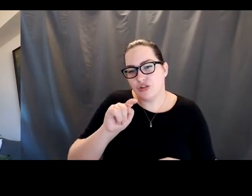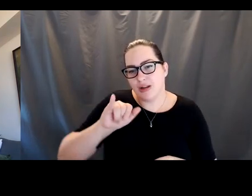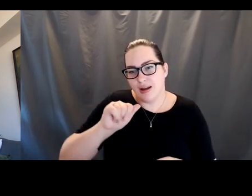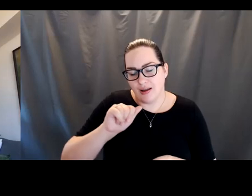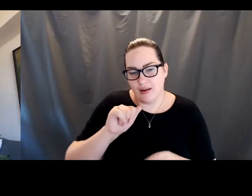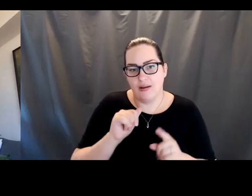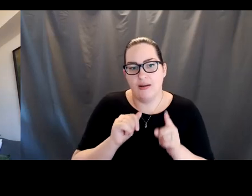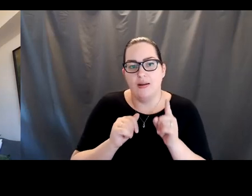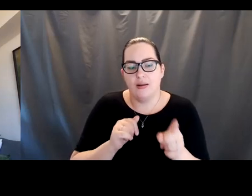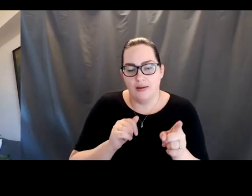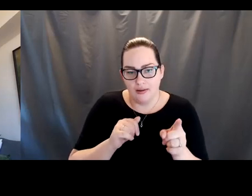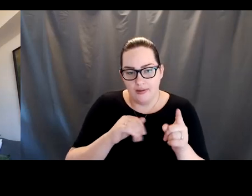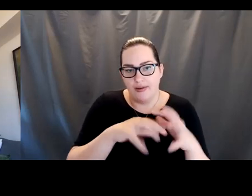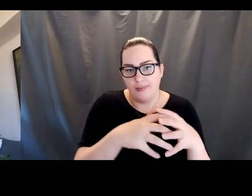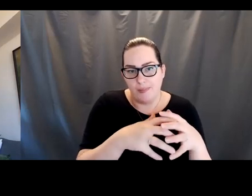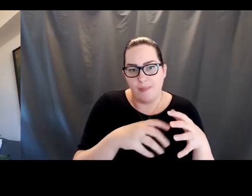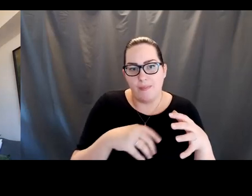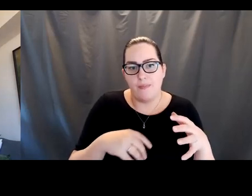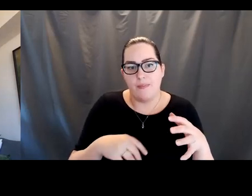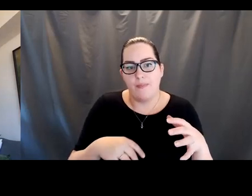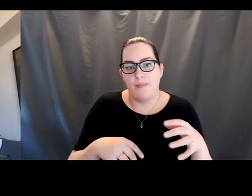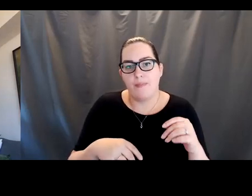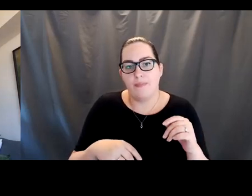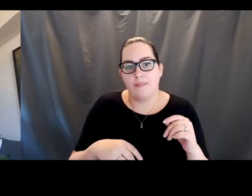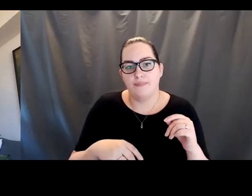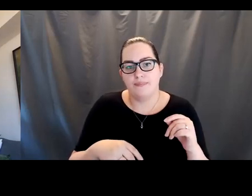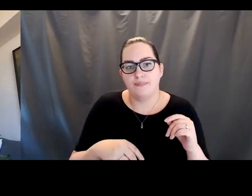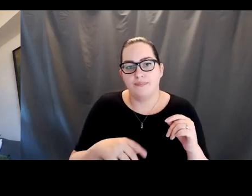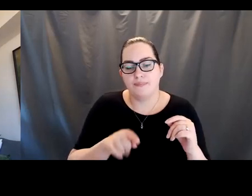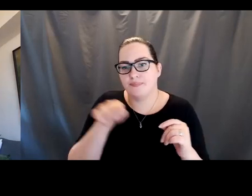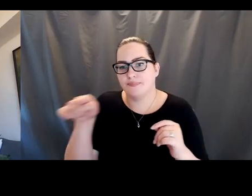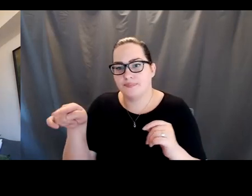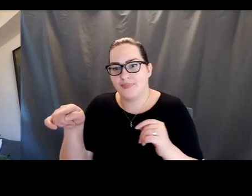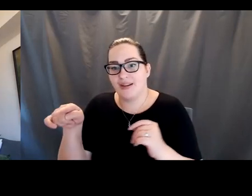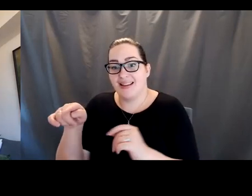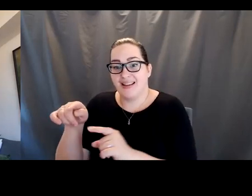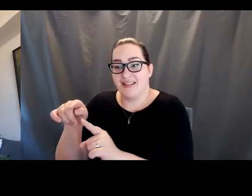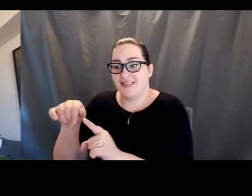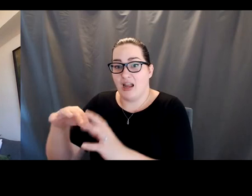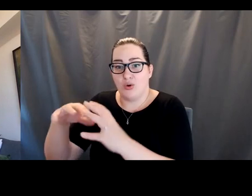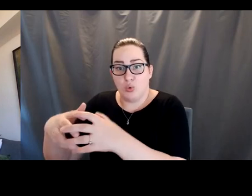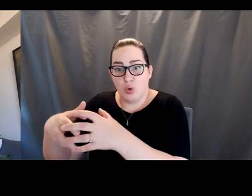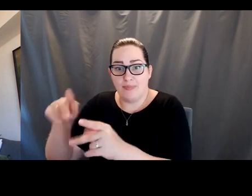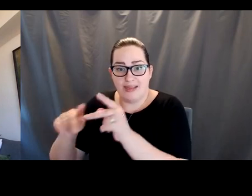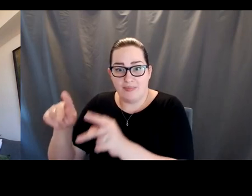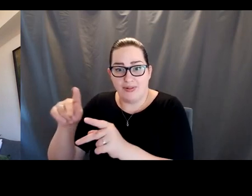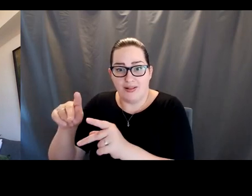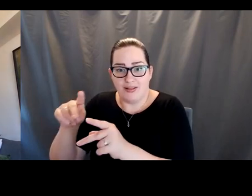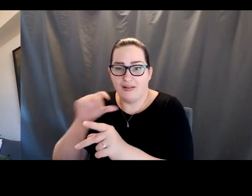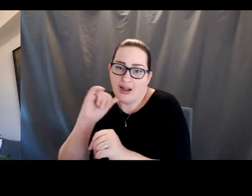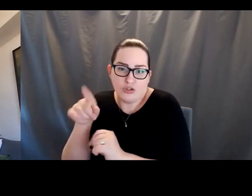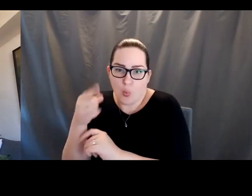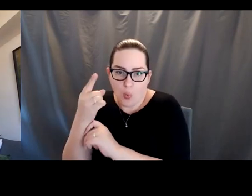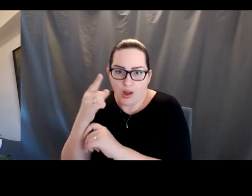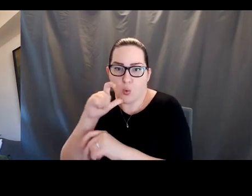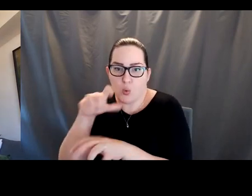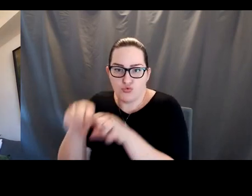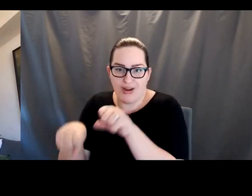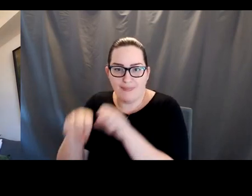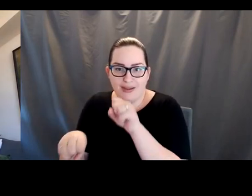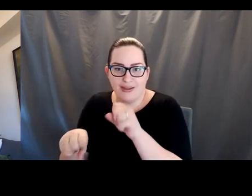they were doing it was because they had spoken to a sorcerer. Basically, there's a big belief in witchcraft in many parts of that country.